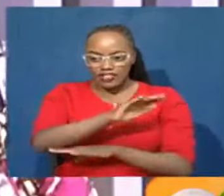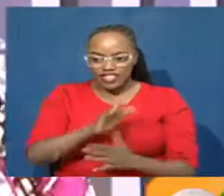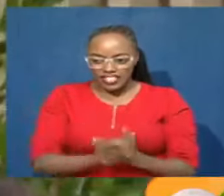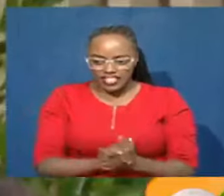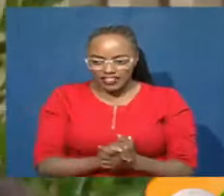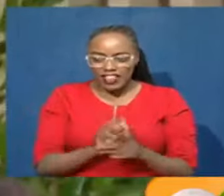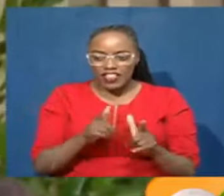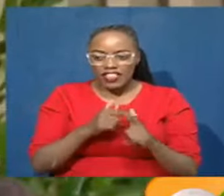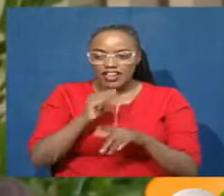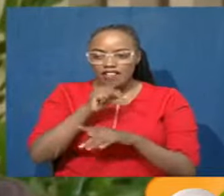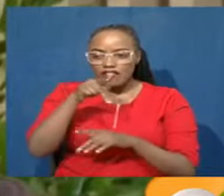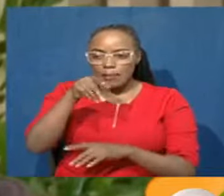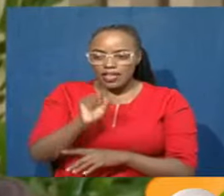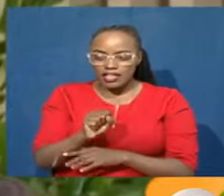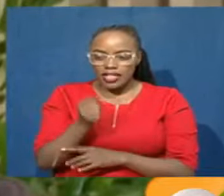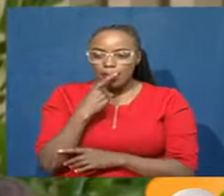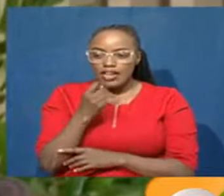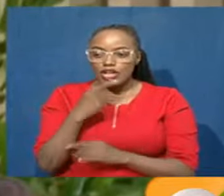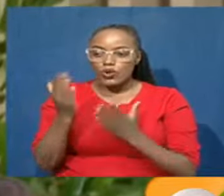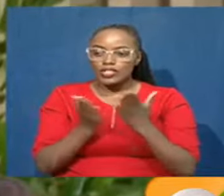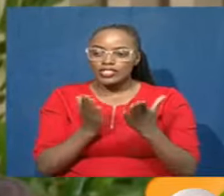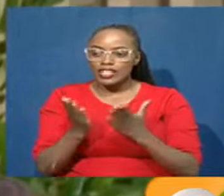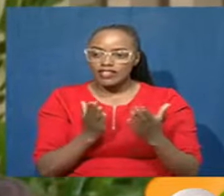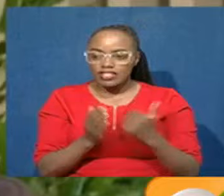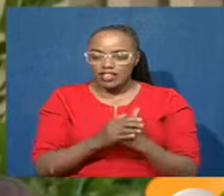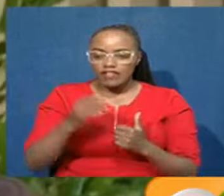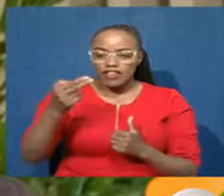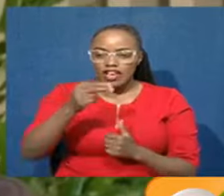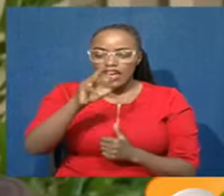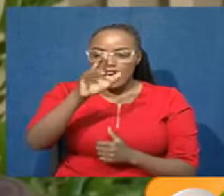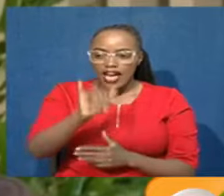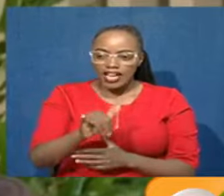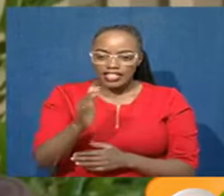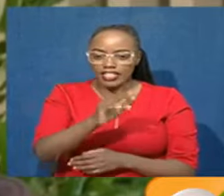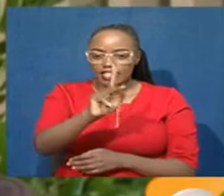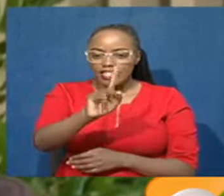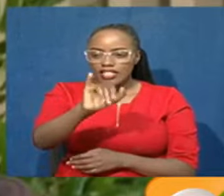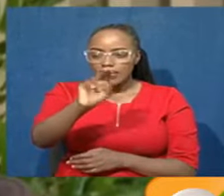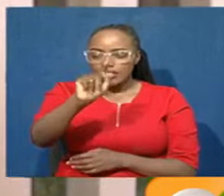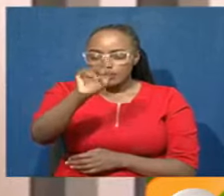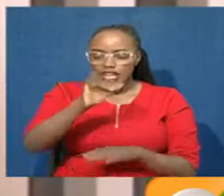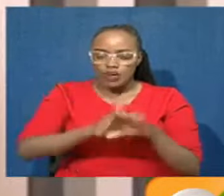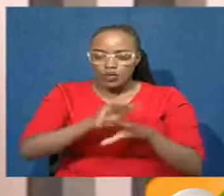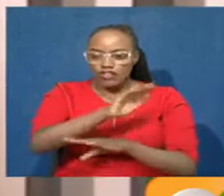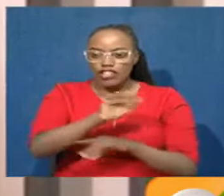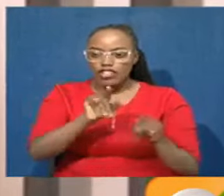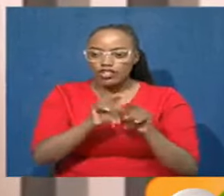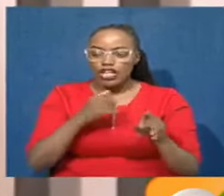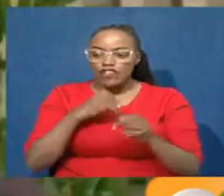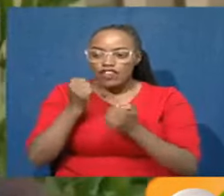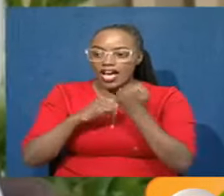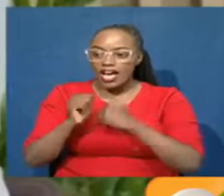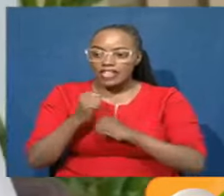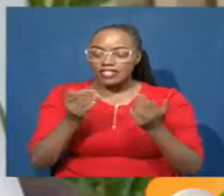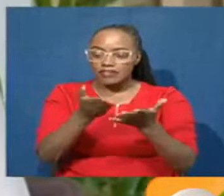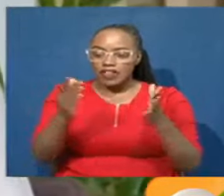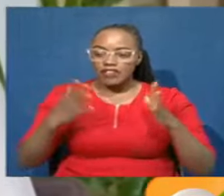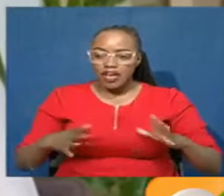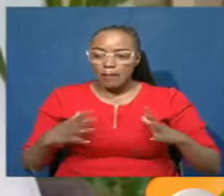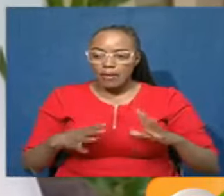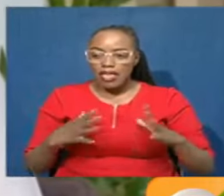And Principal Secretary at the Medical Services Department, Harry Kimtai. Good evening. Good evening, Sam. And of course, we have active audience here,